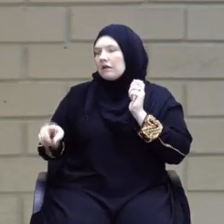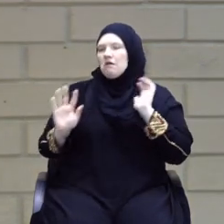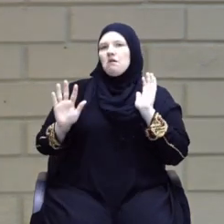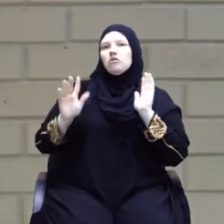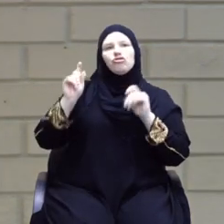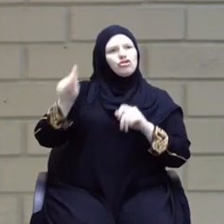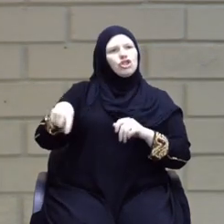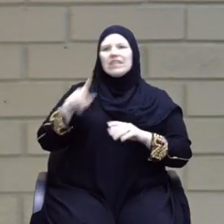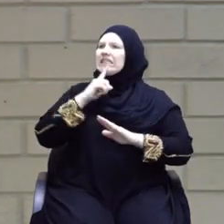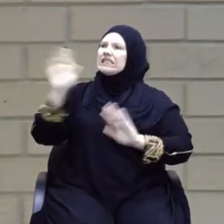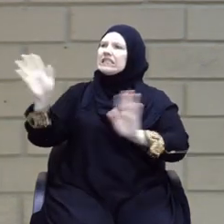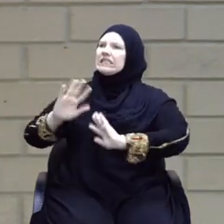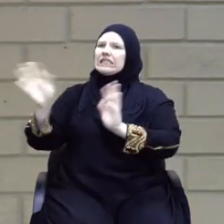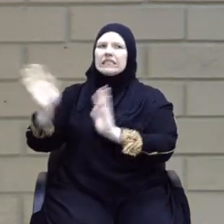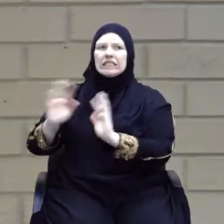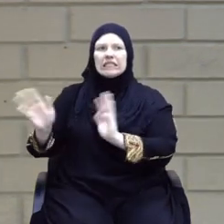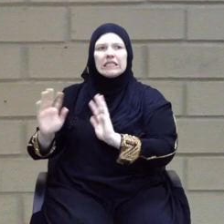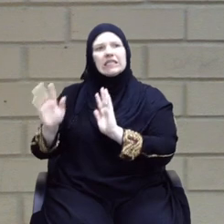fixed it.